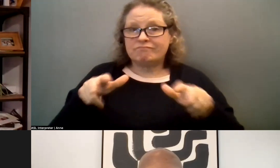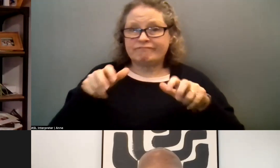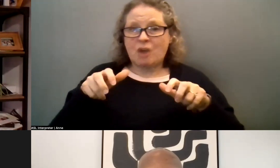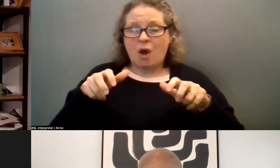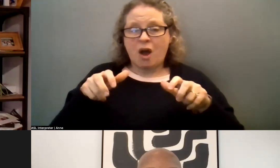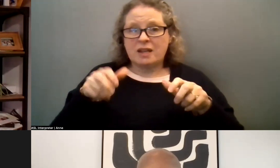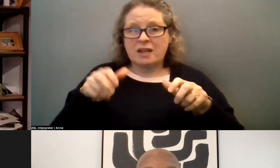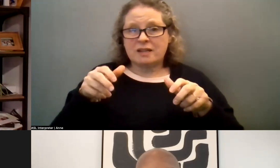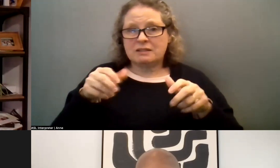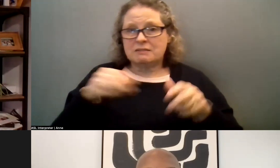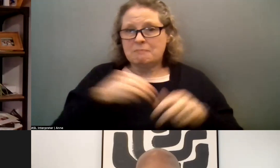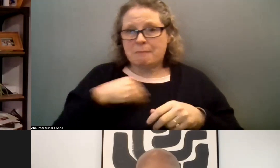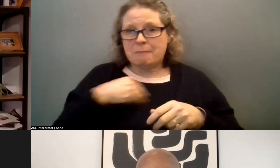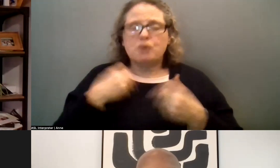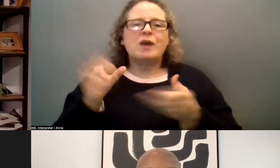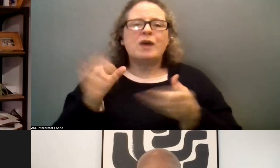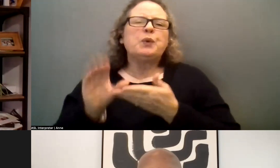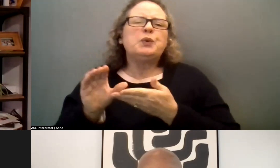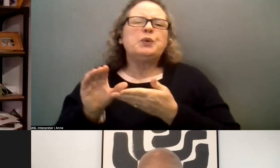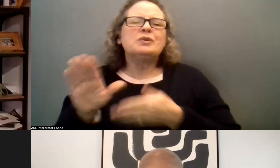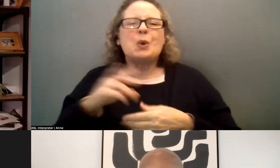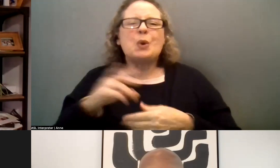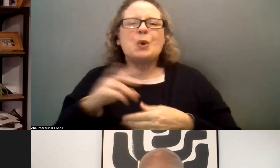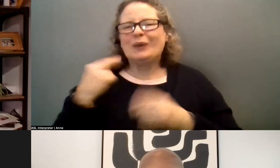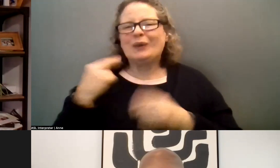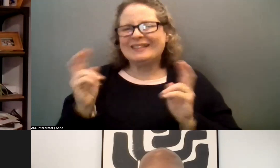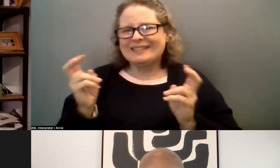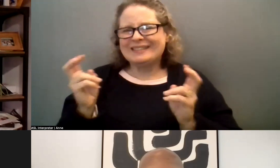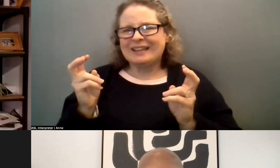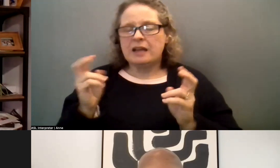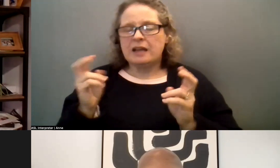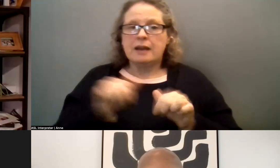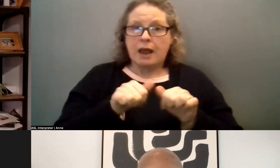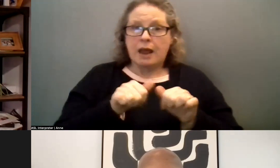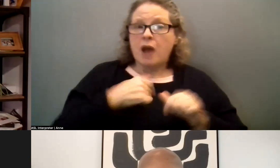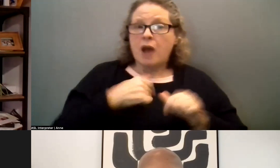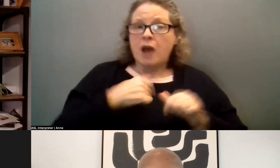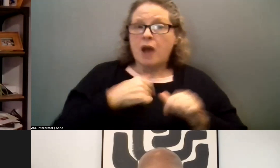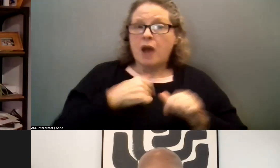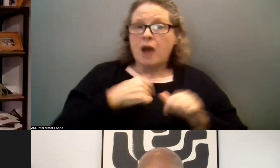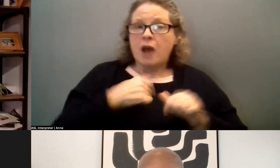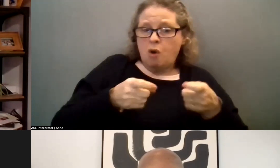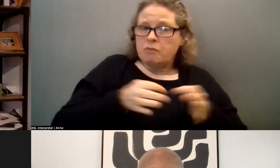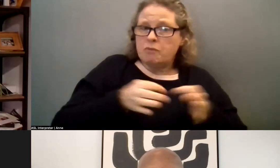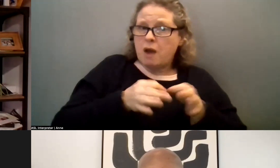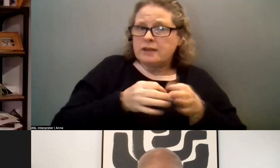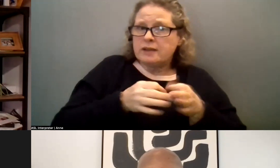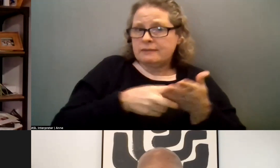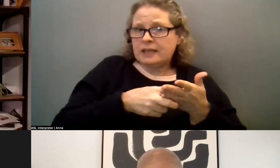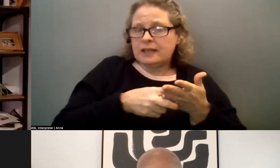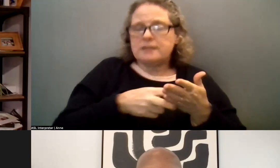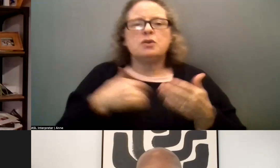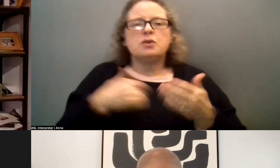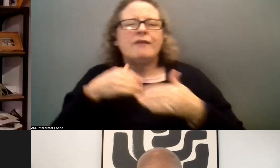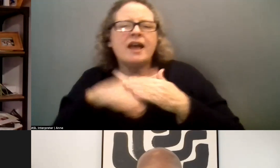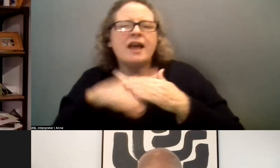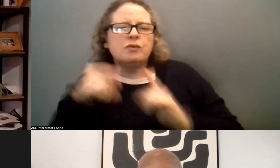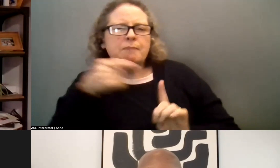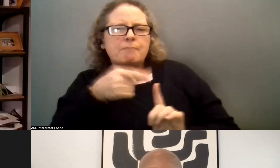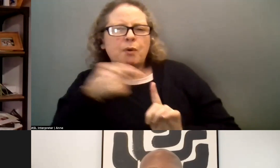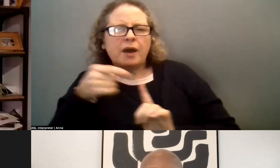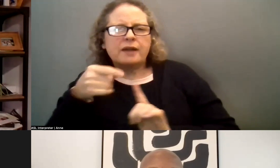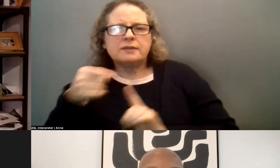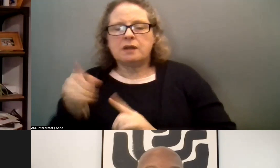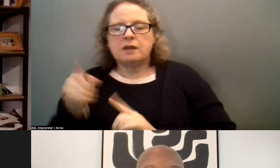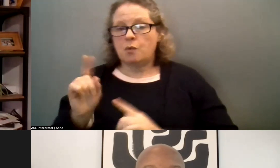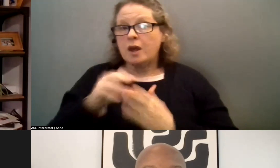for you a little bit in terms of in an area that I can control. And so that entry points and sort of where are student groups